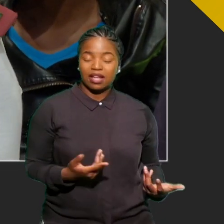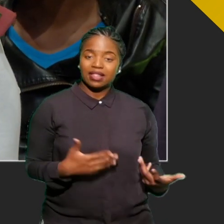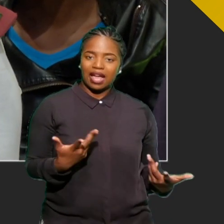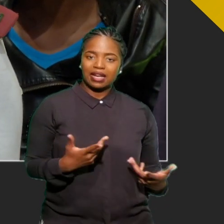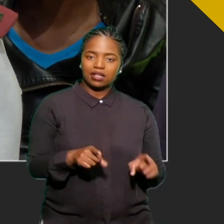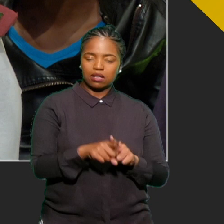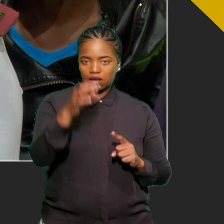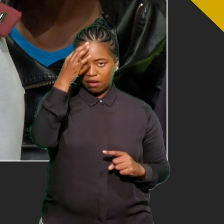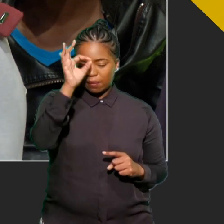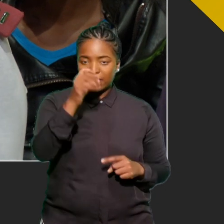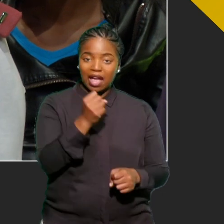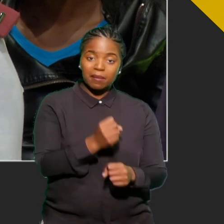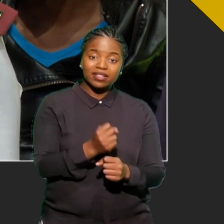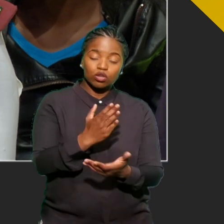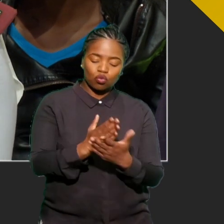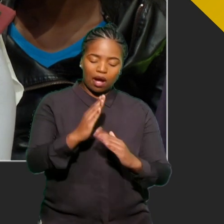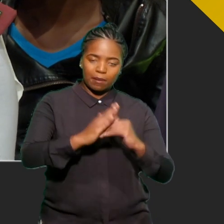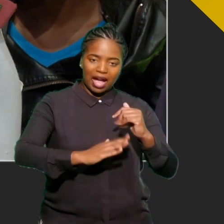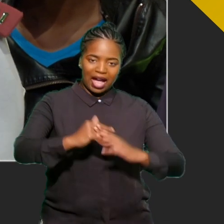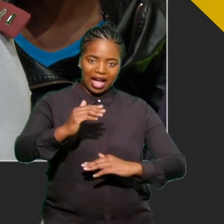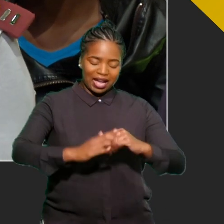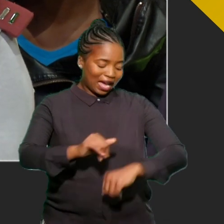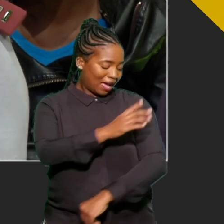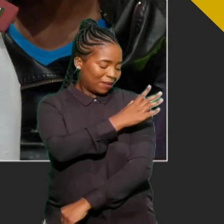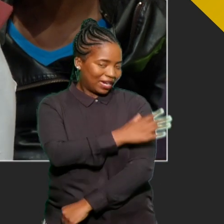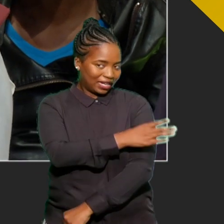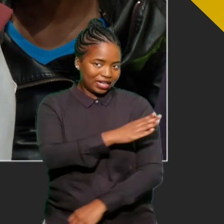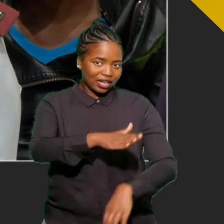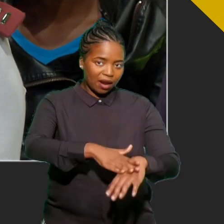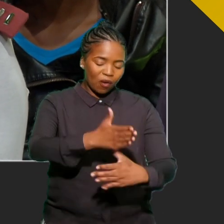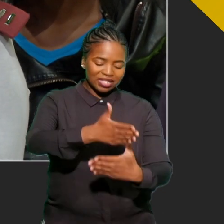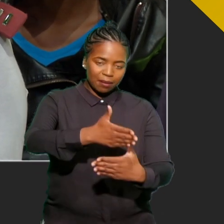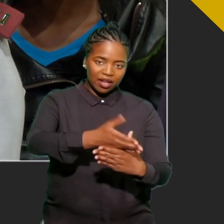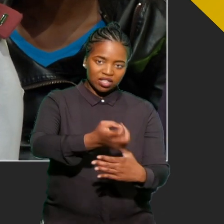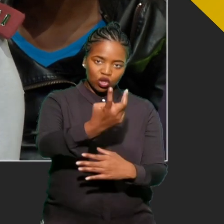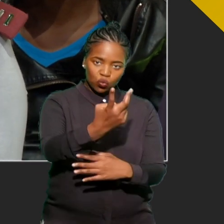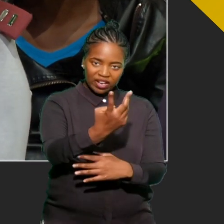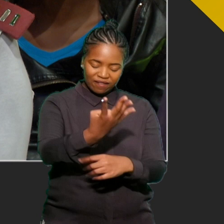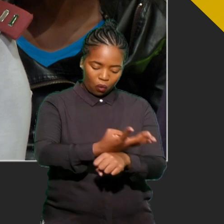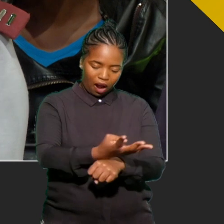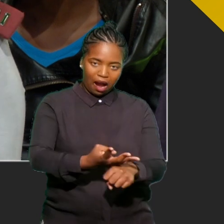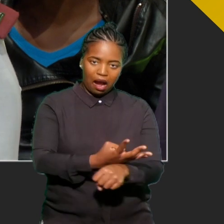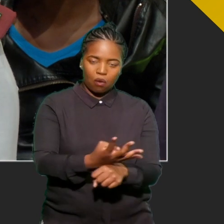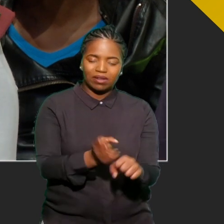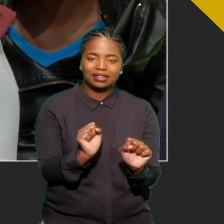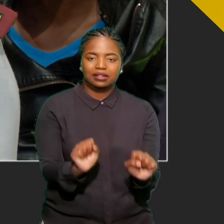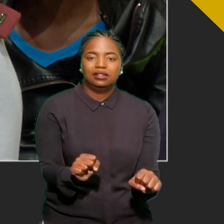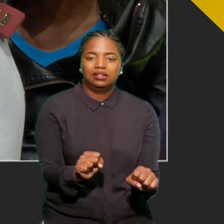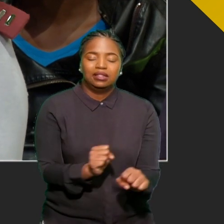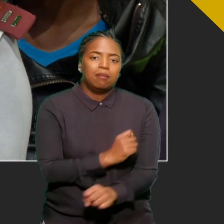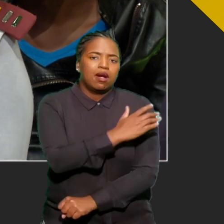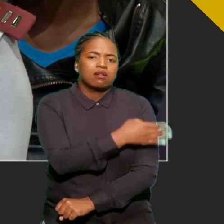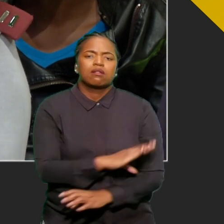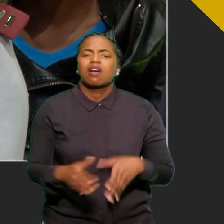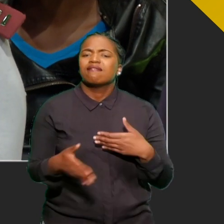to the government. They must make sure they build more clinics. More clinics where 24 hours of healthcare services are provided